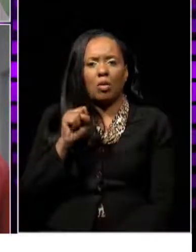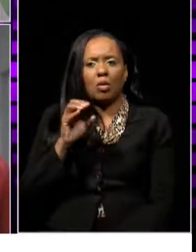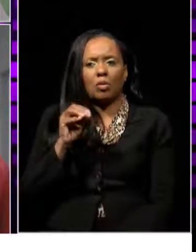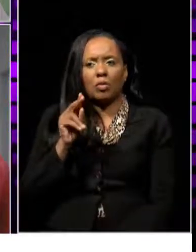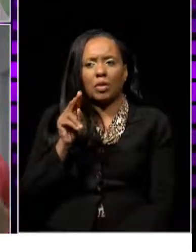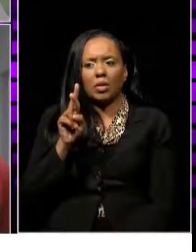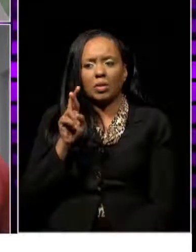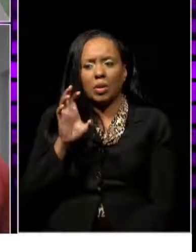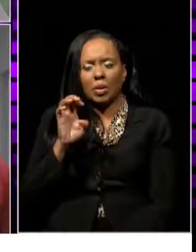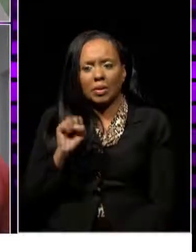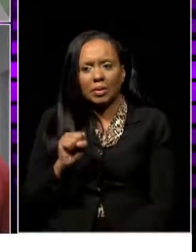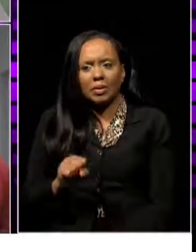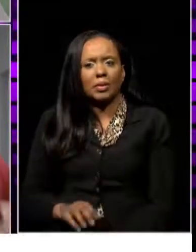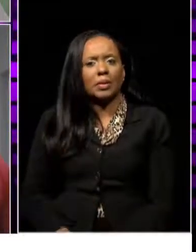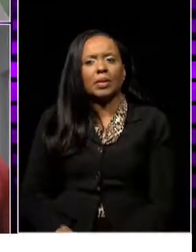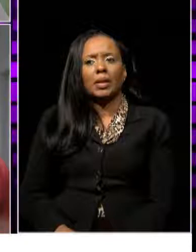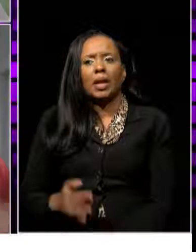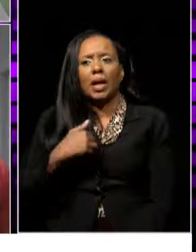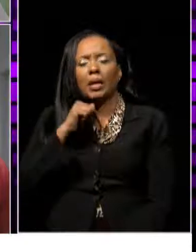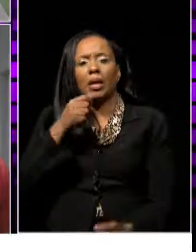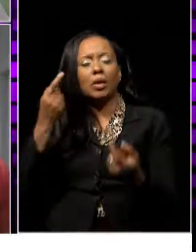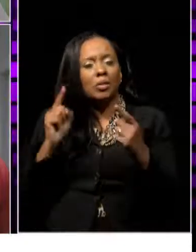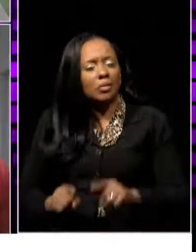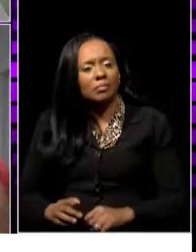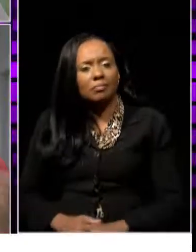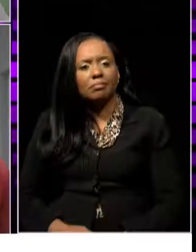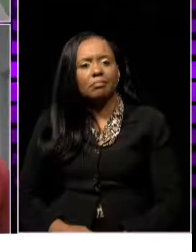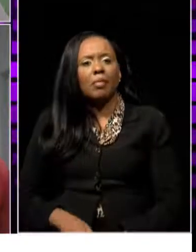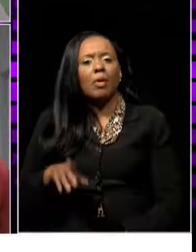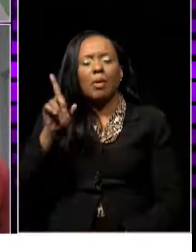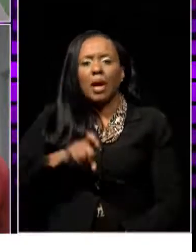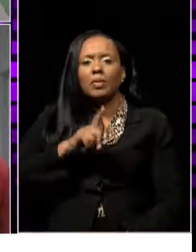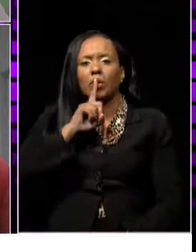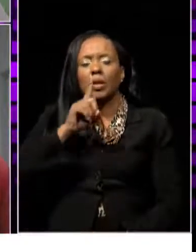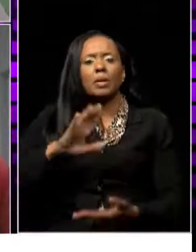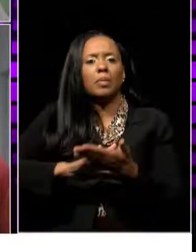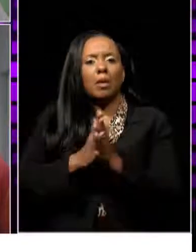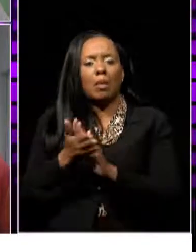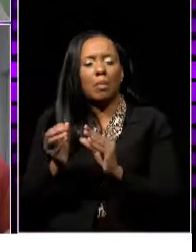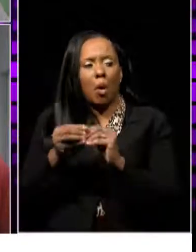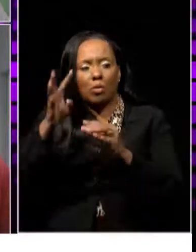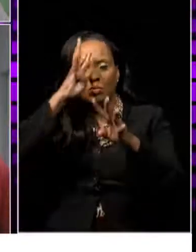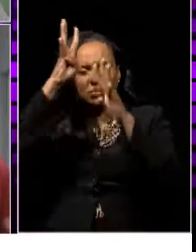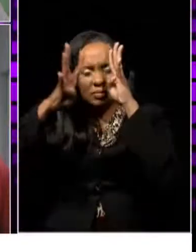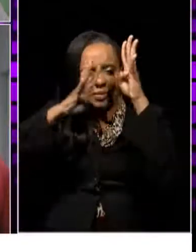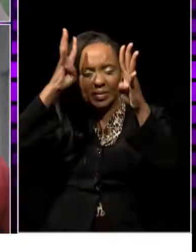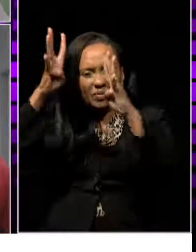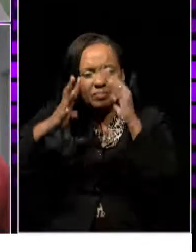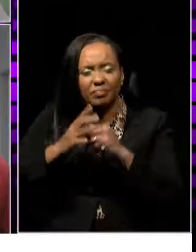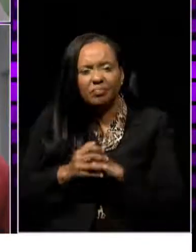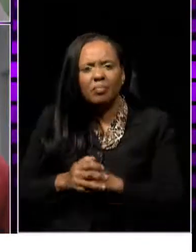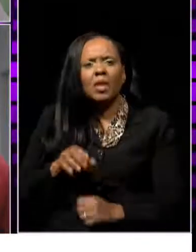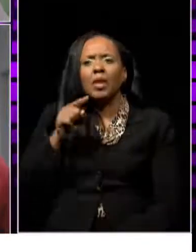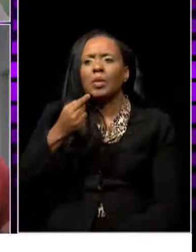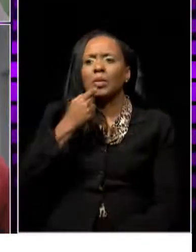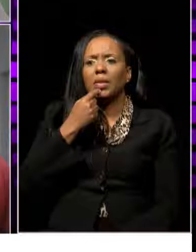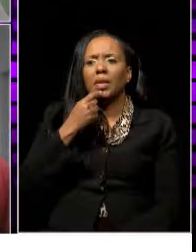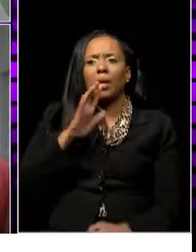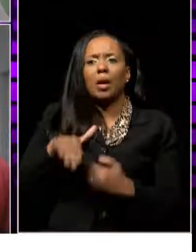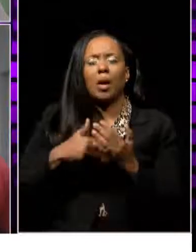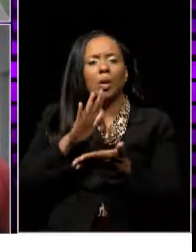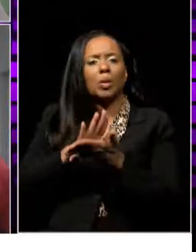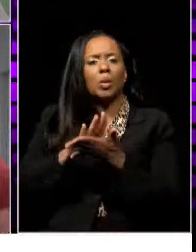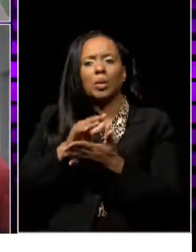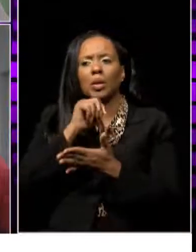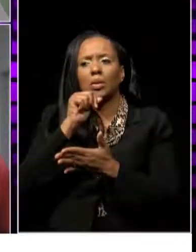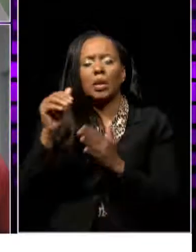because we have to become creative. And the beauty of technology is creativity. Now, you said all schools are not built equal in terms